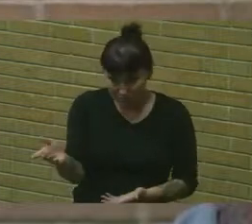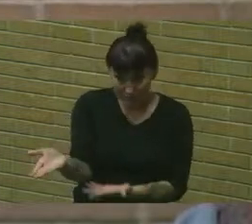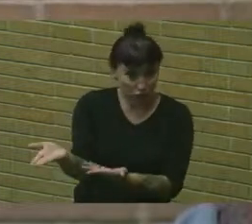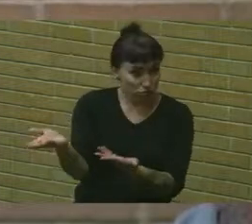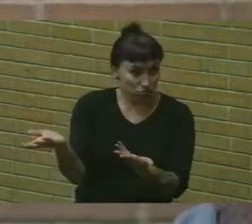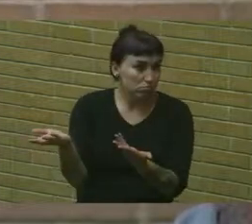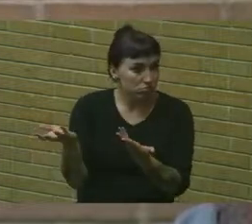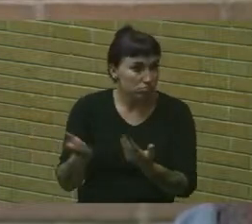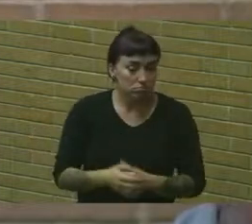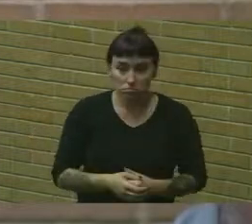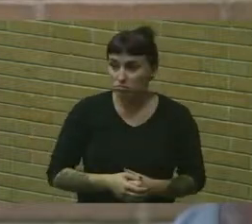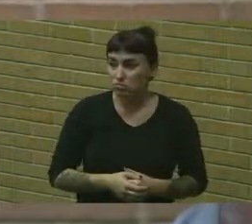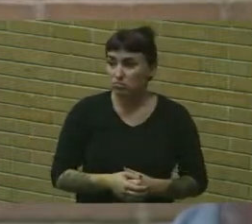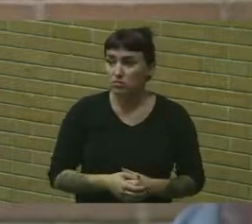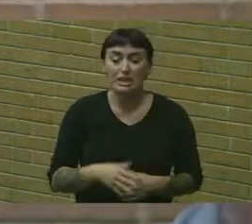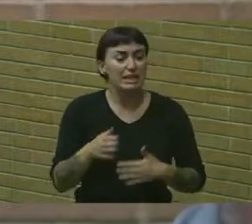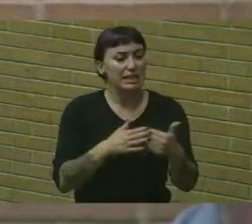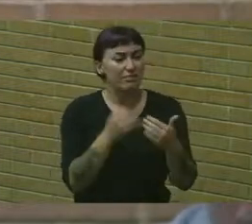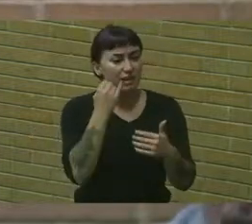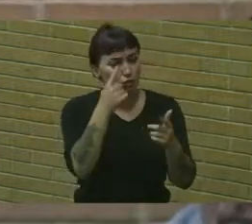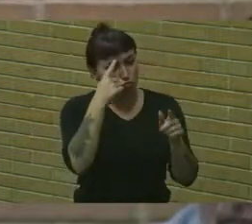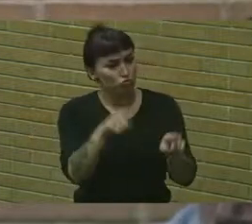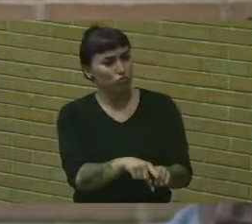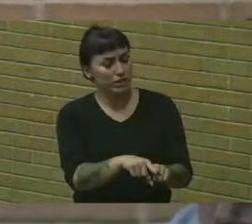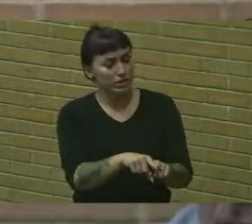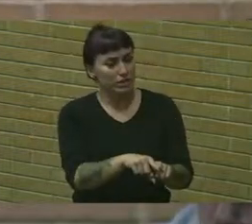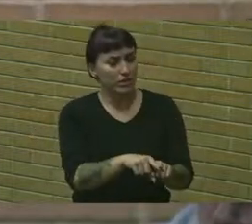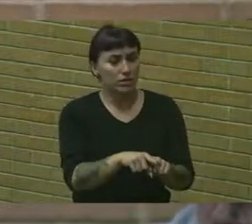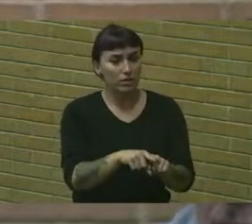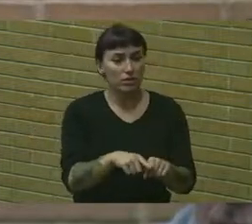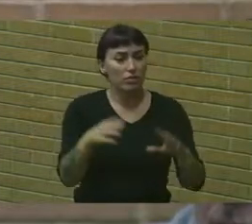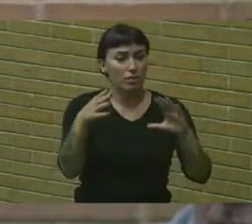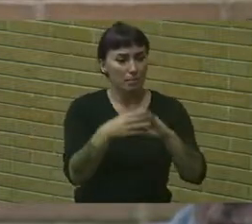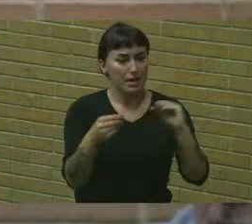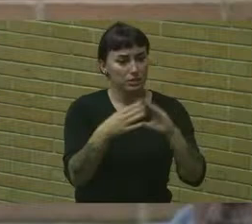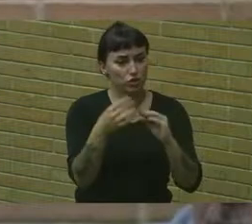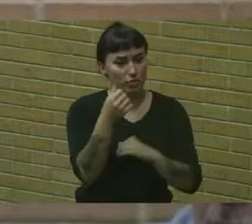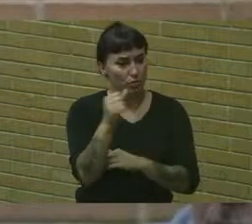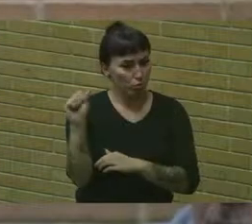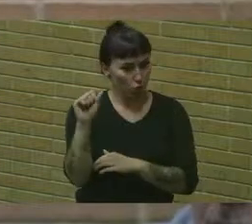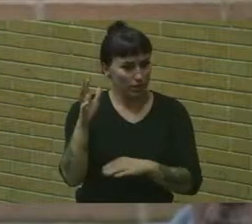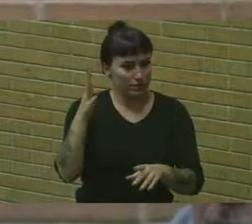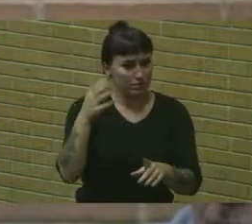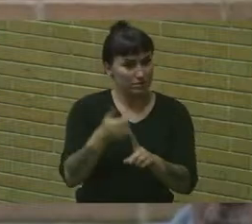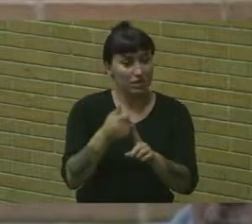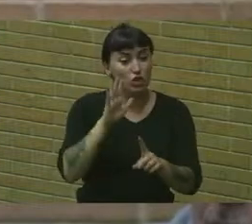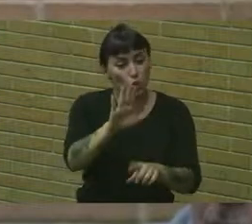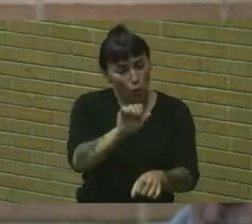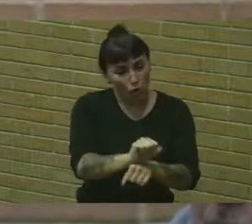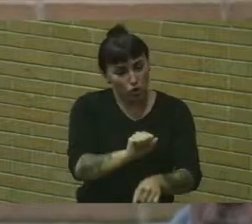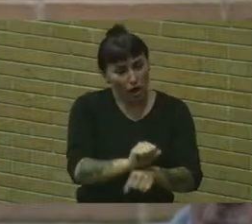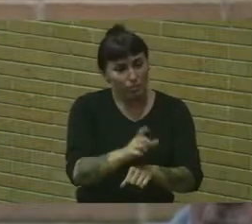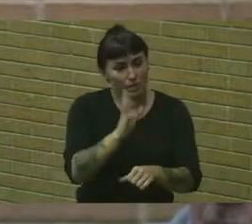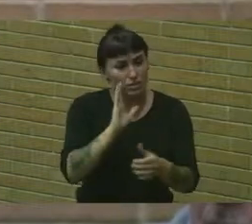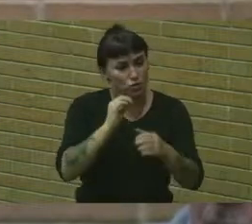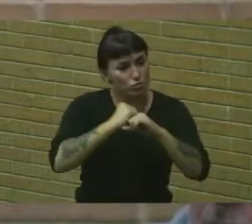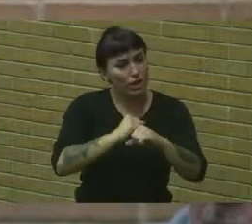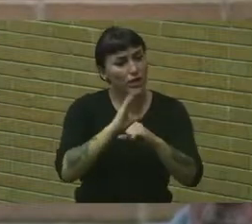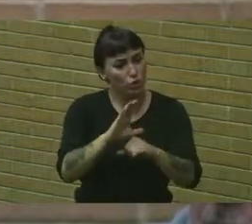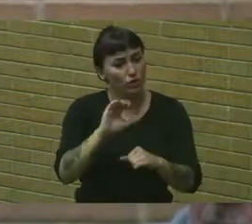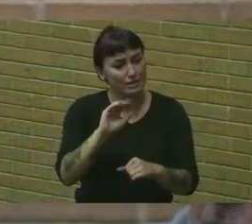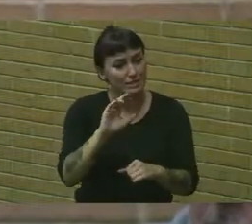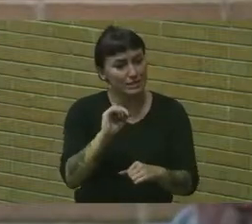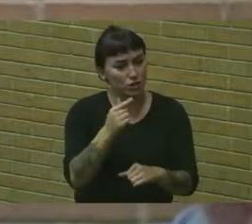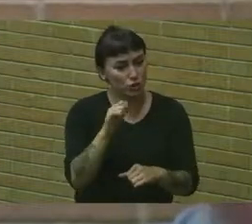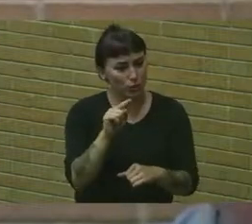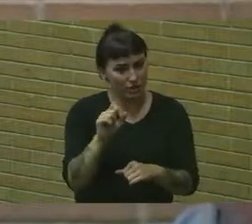here. Even if you agree with the message of the protests, your job is to protect your constituents